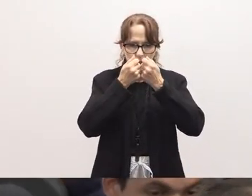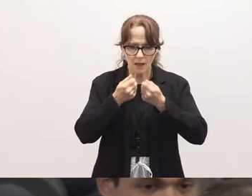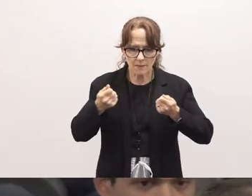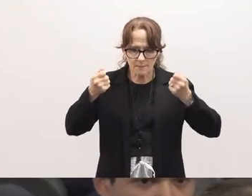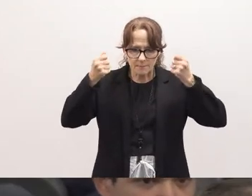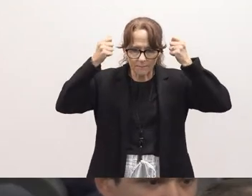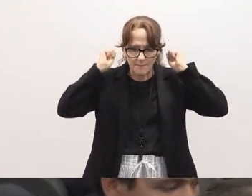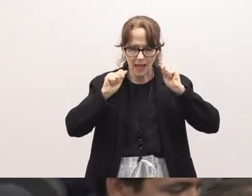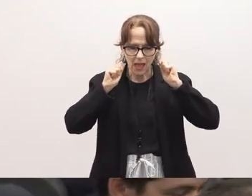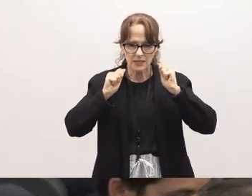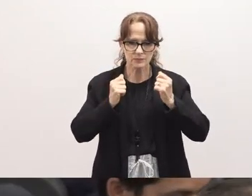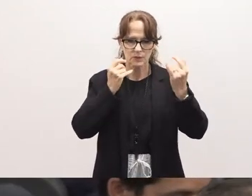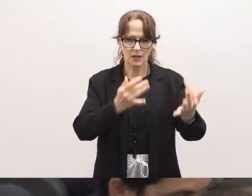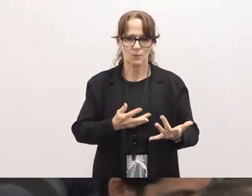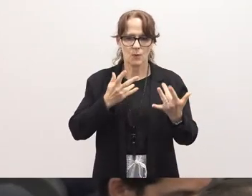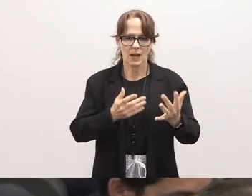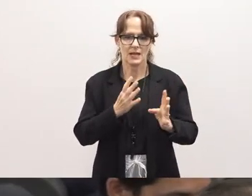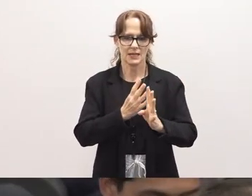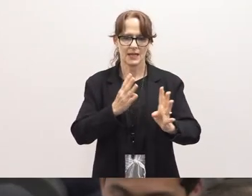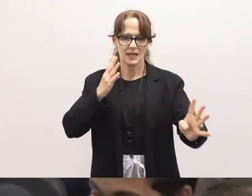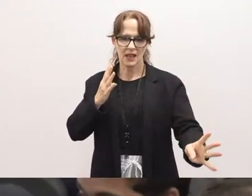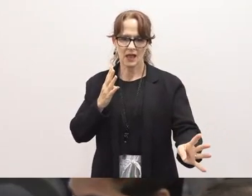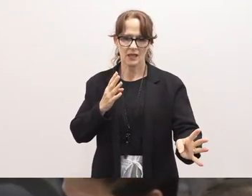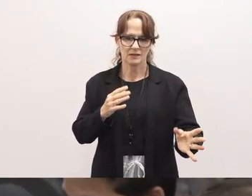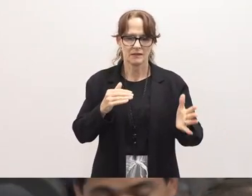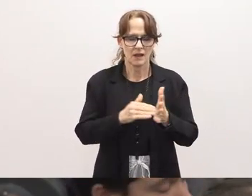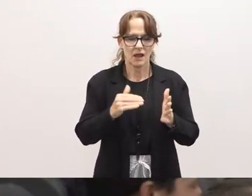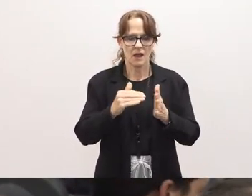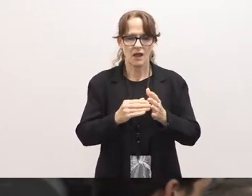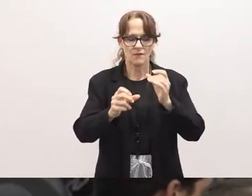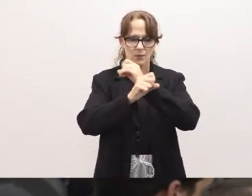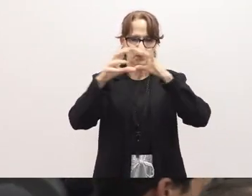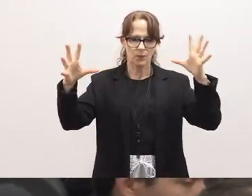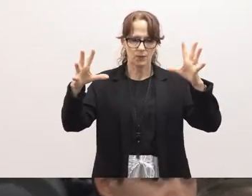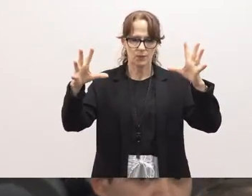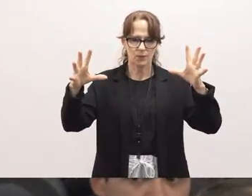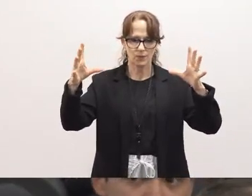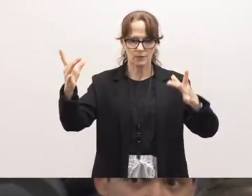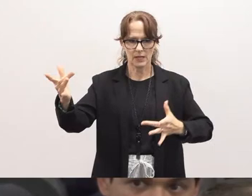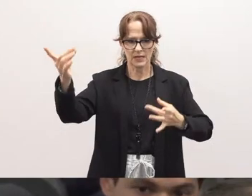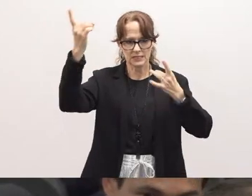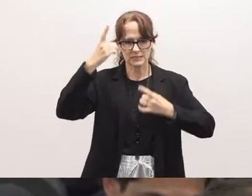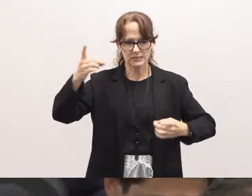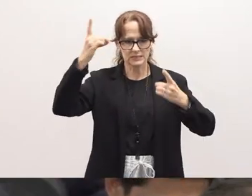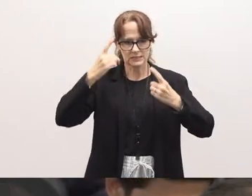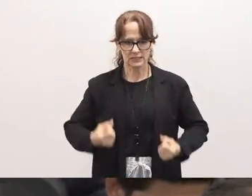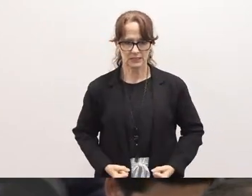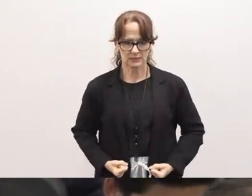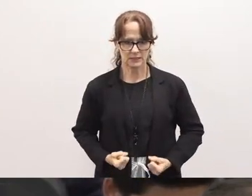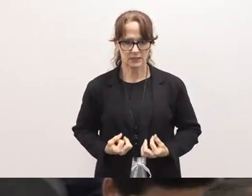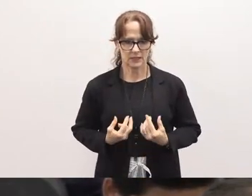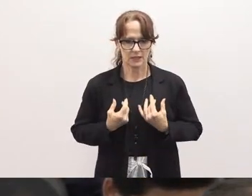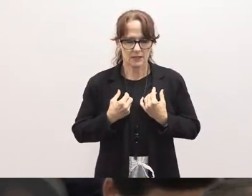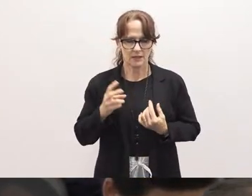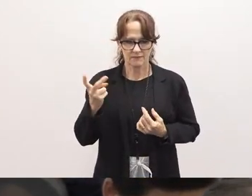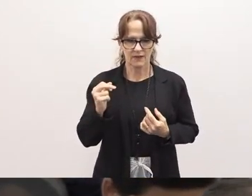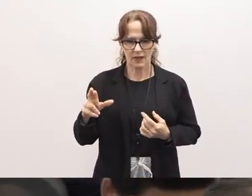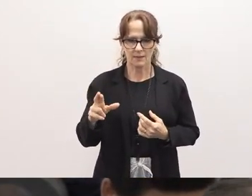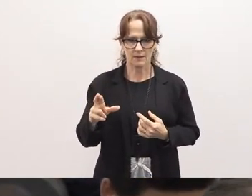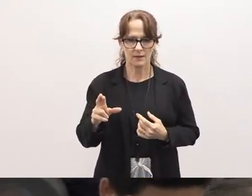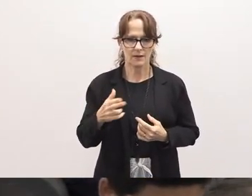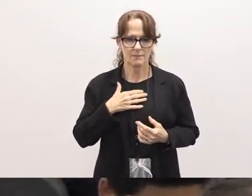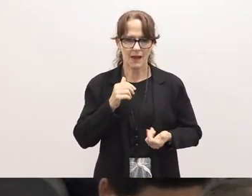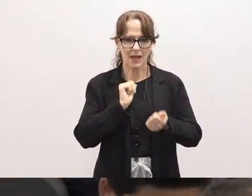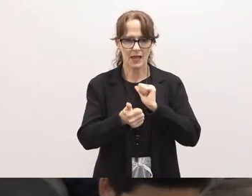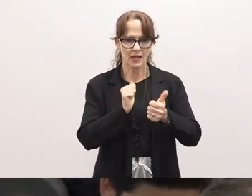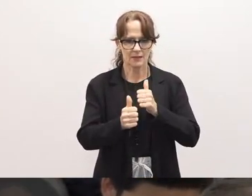can breathe while I'm waiting in line. I often visualize a disease crawling in my lungs, and I wonder how the vapor will affect my athlete